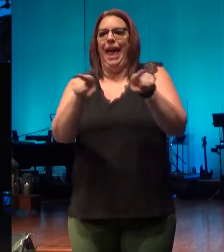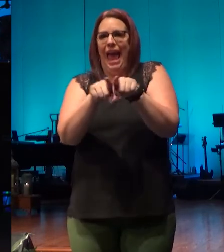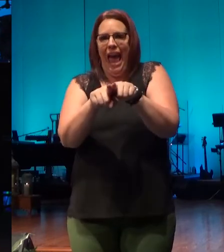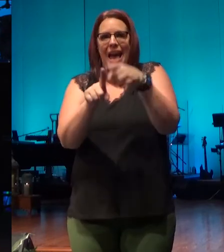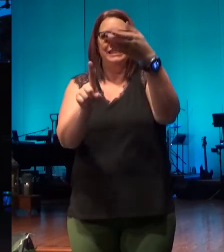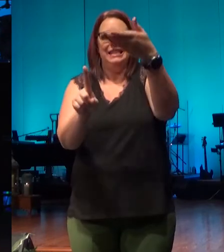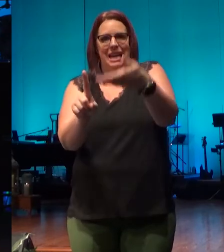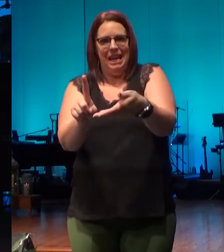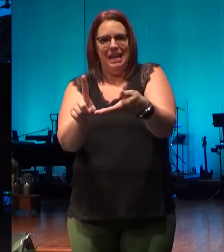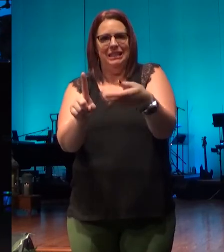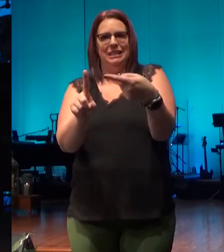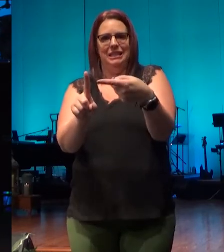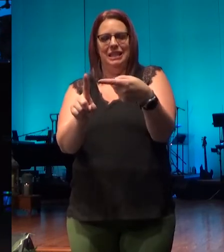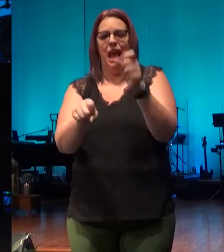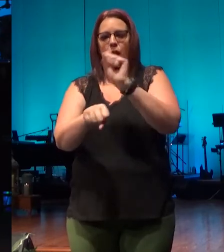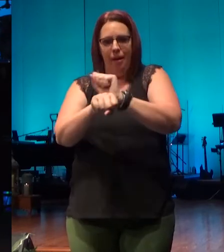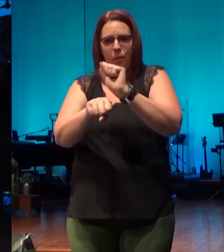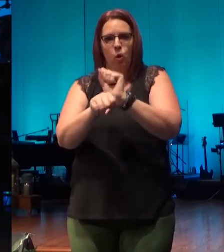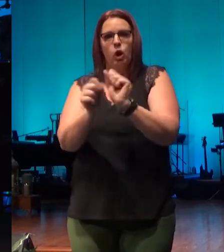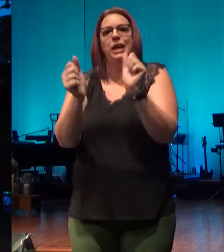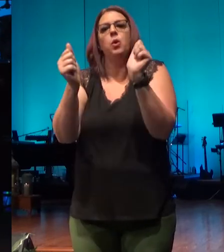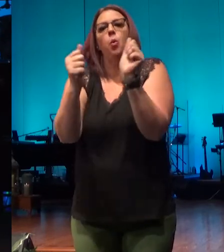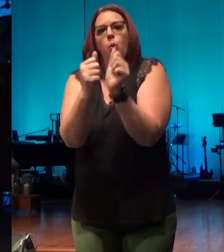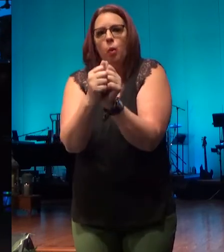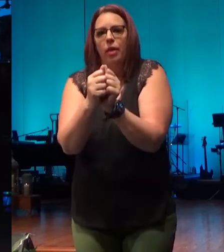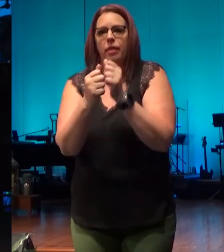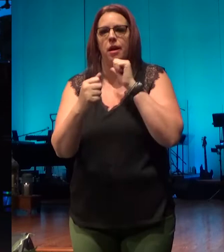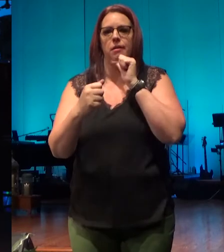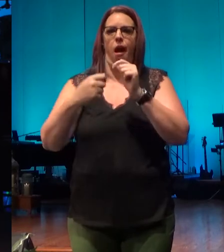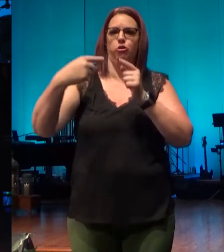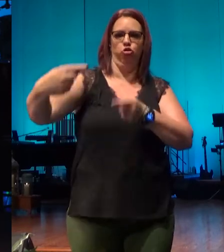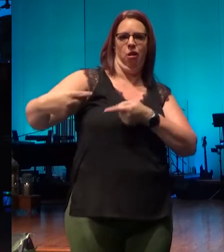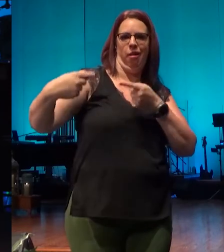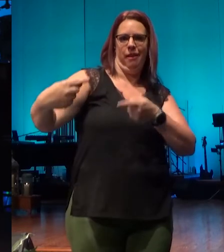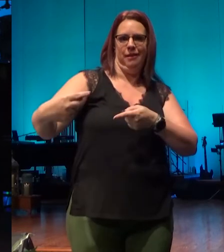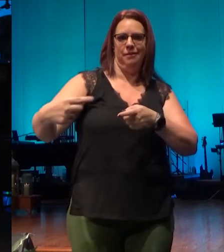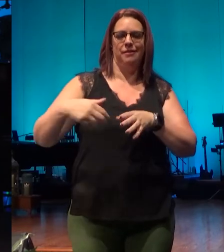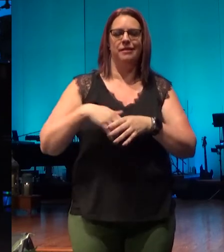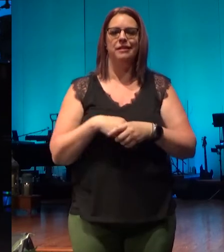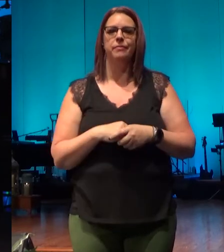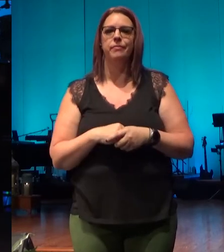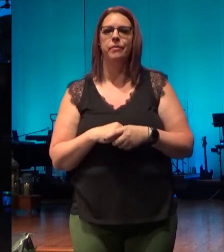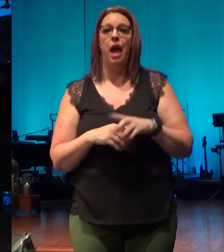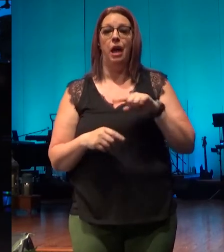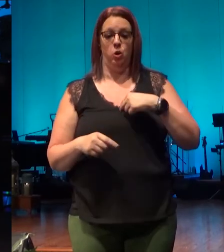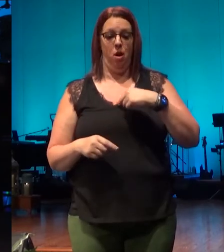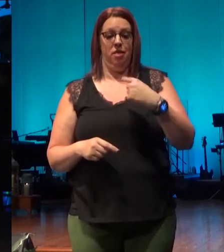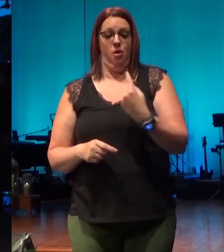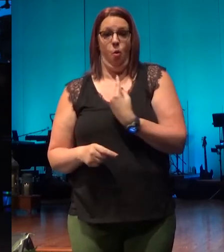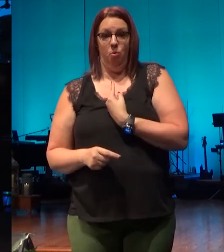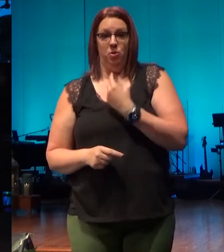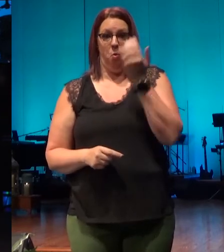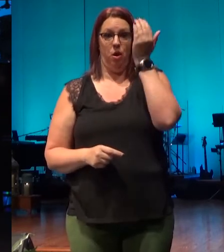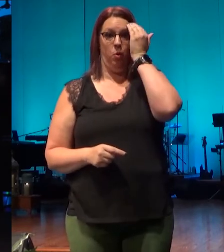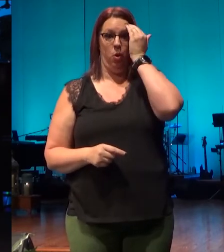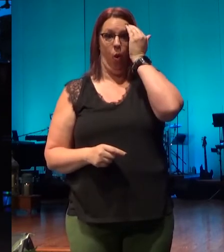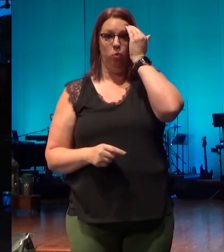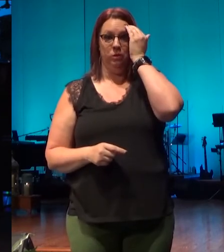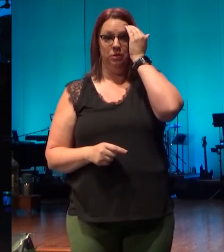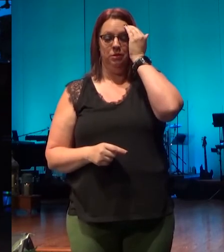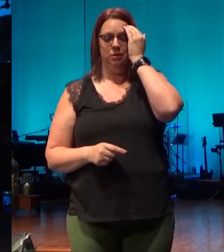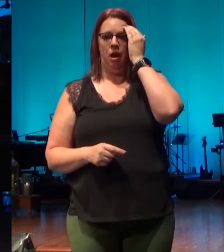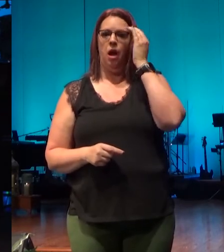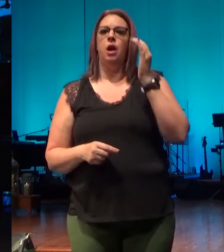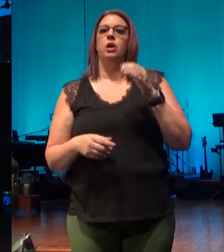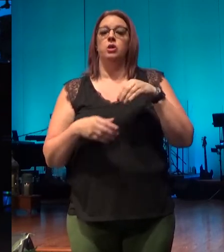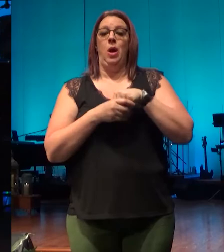it rather than struggling against it. You're the only one who knows. So in